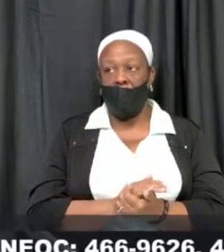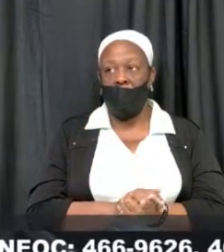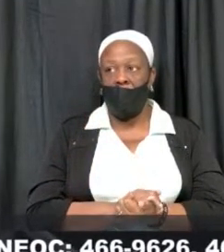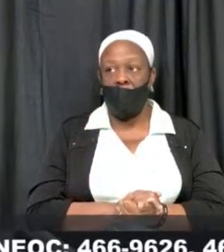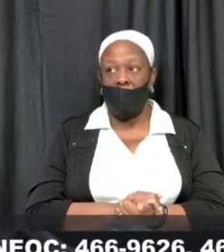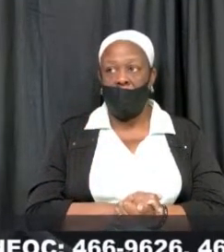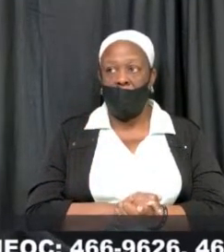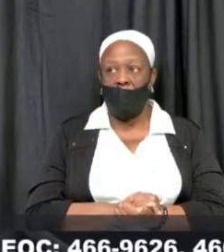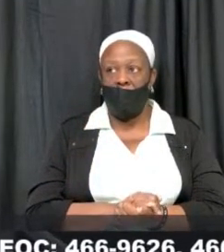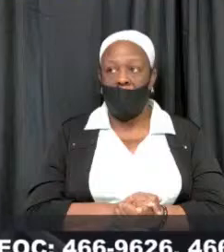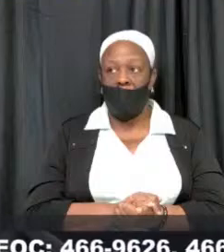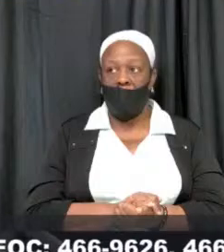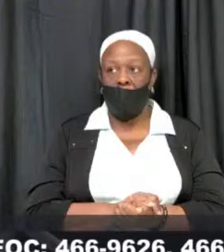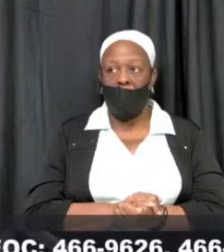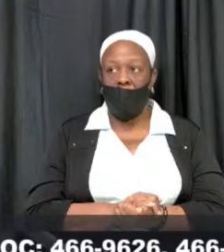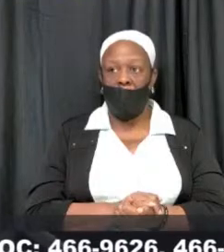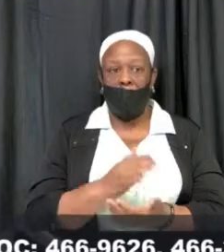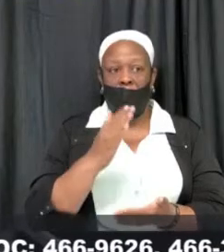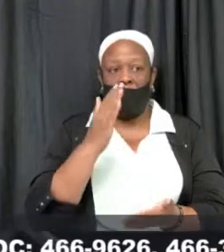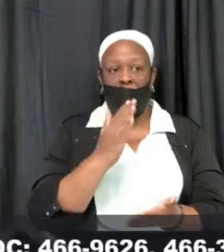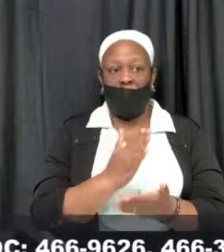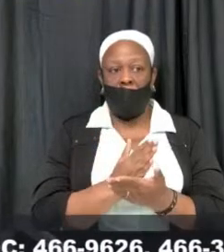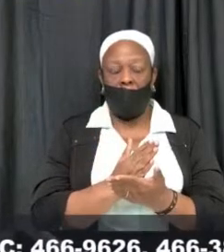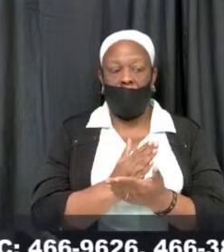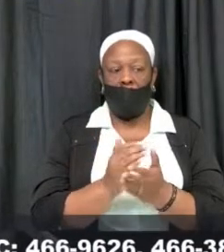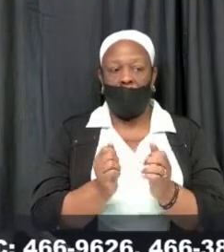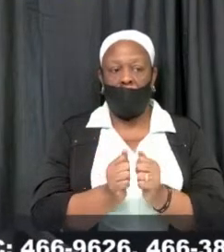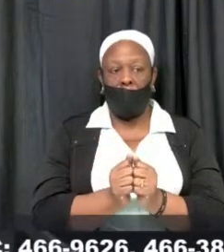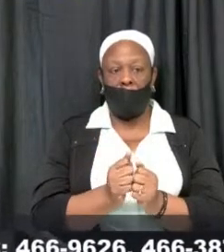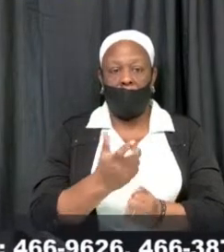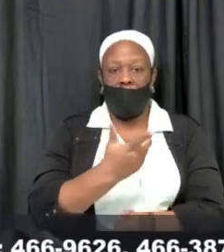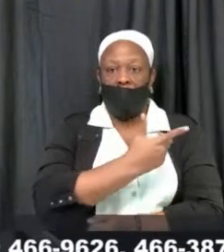desist the rollout of our vaccination program.